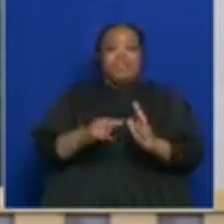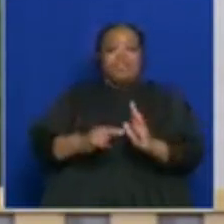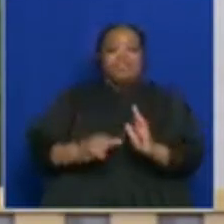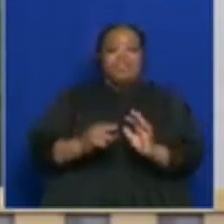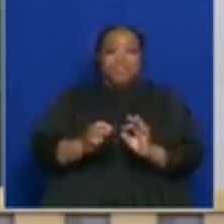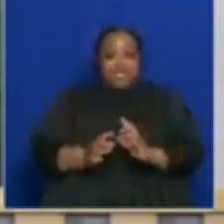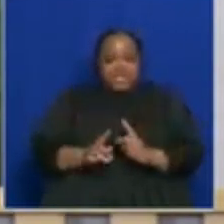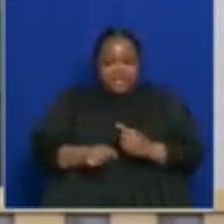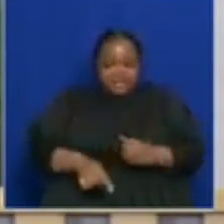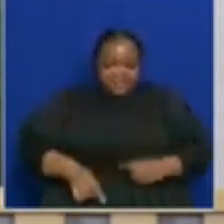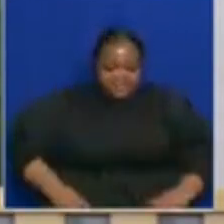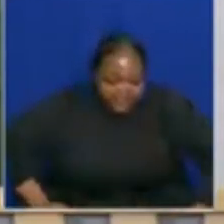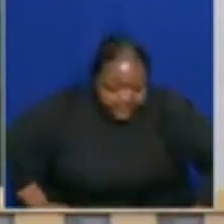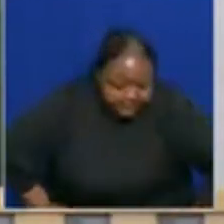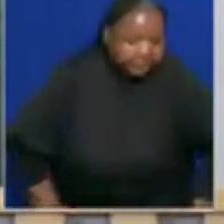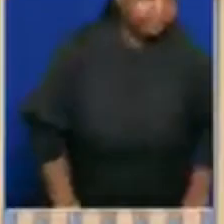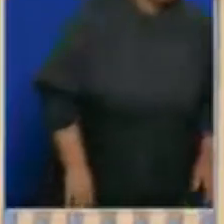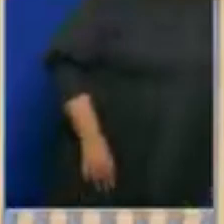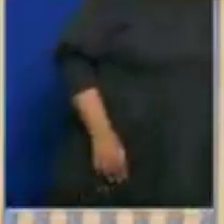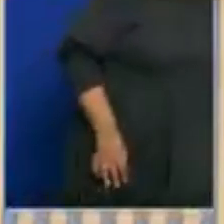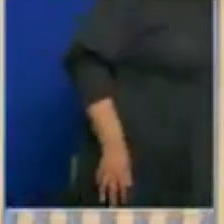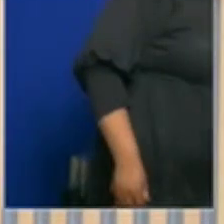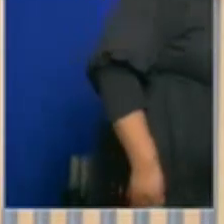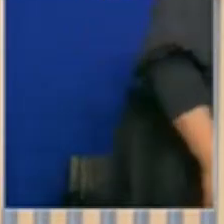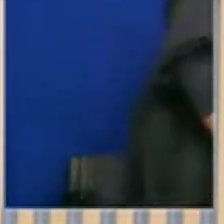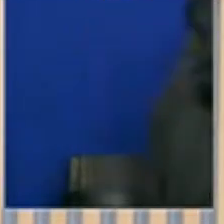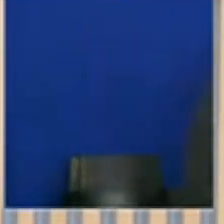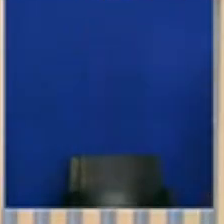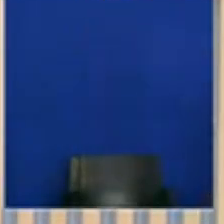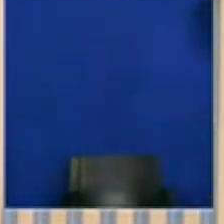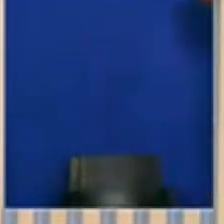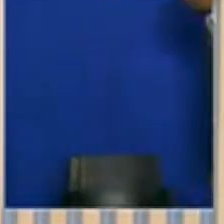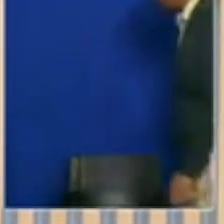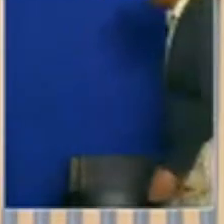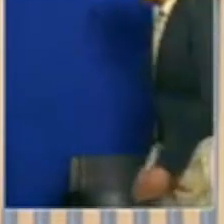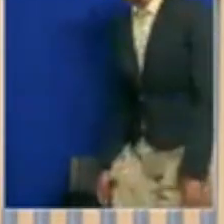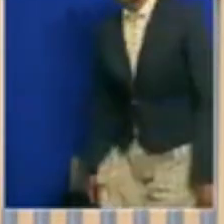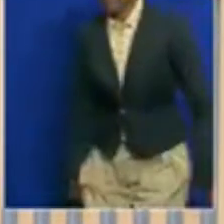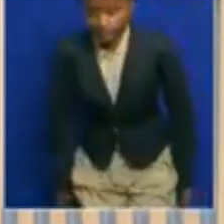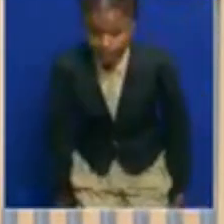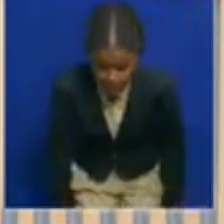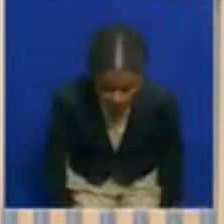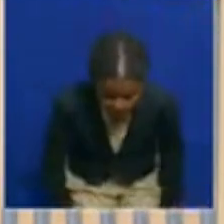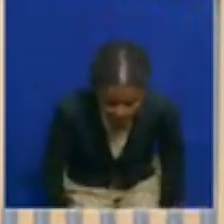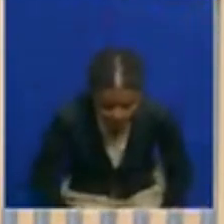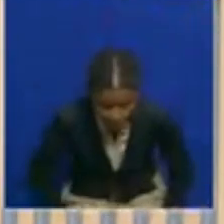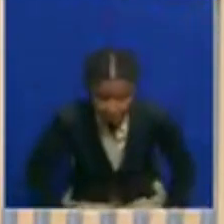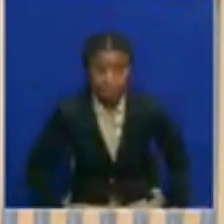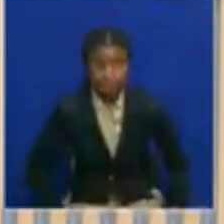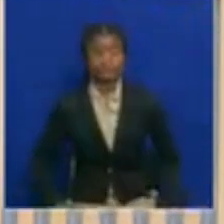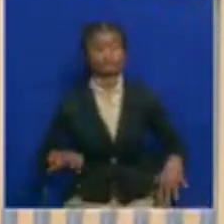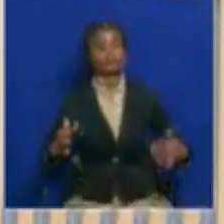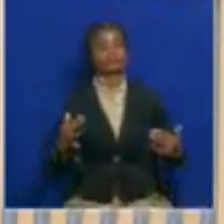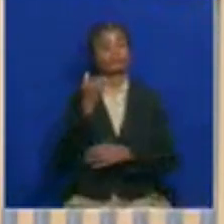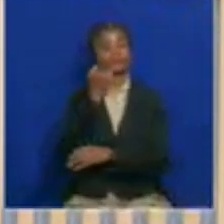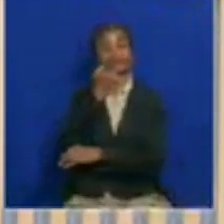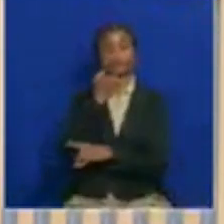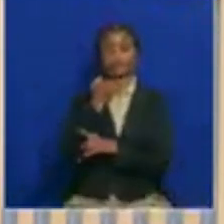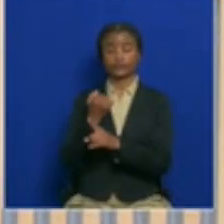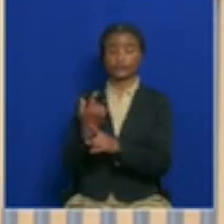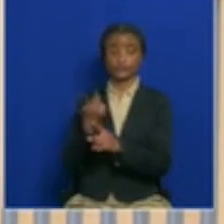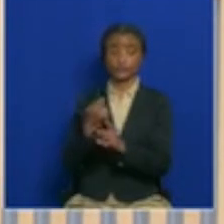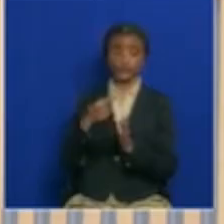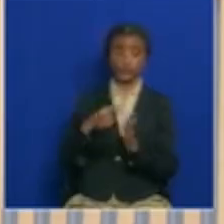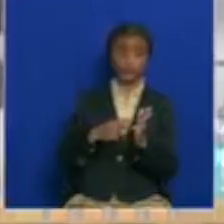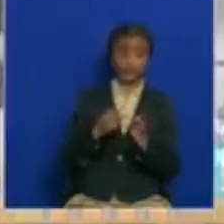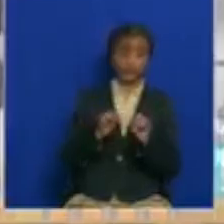The following... Sir, are you not going to do what you've been doing, which is to read, so you won't read 2.2.1?